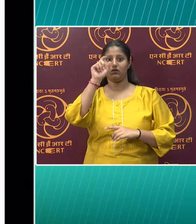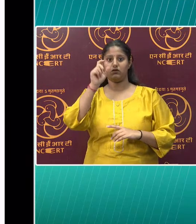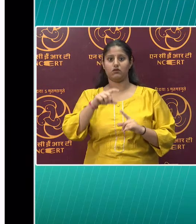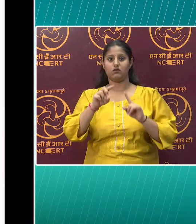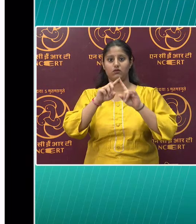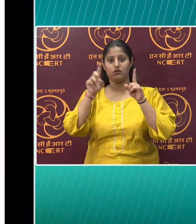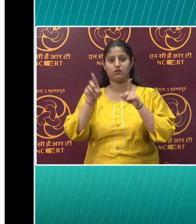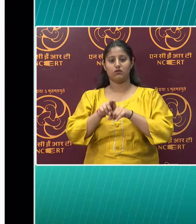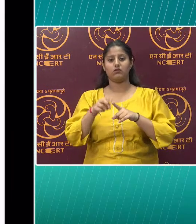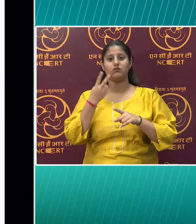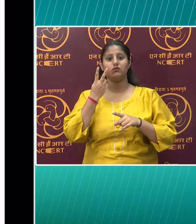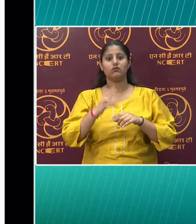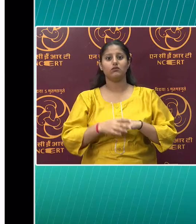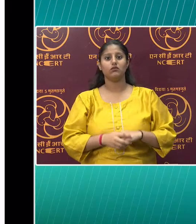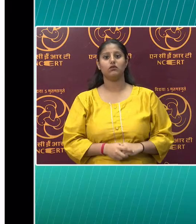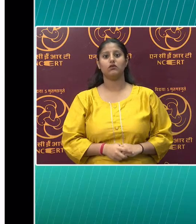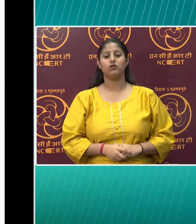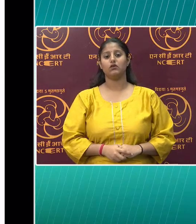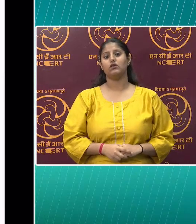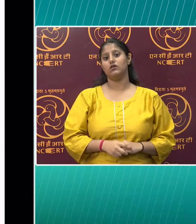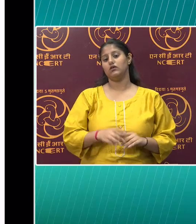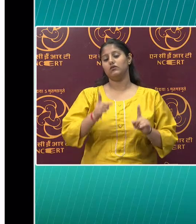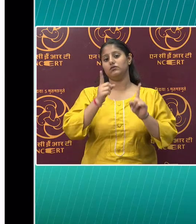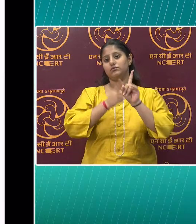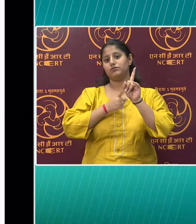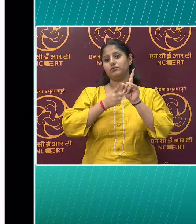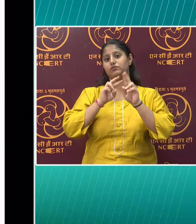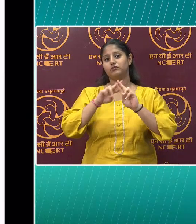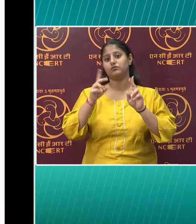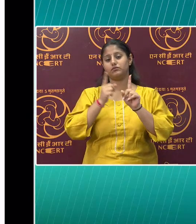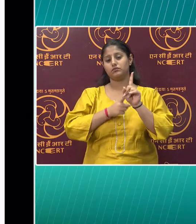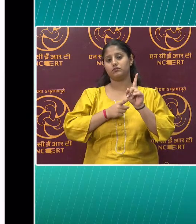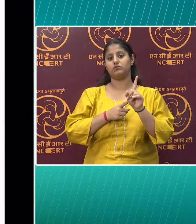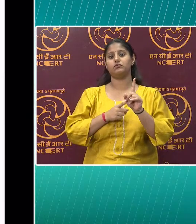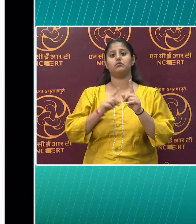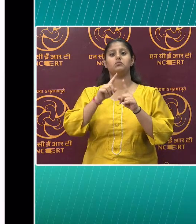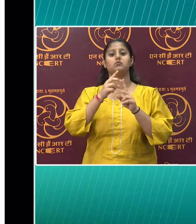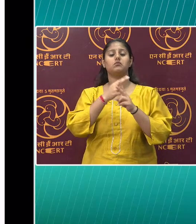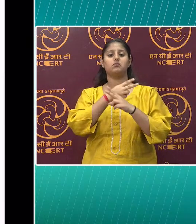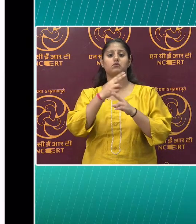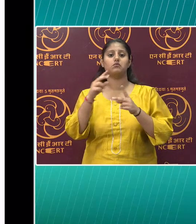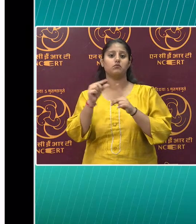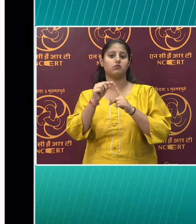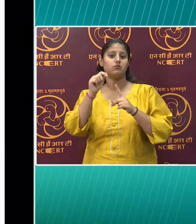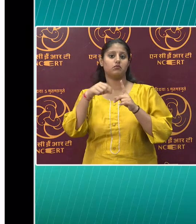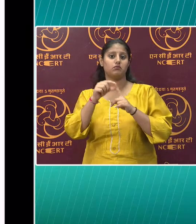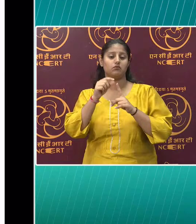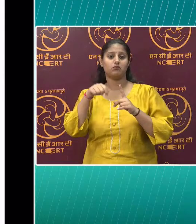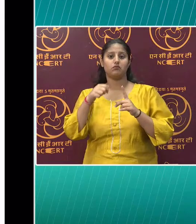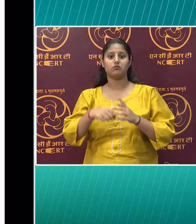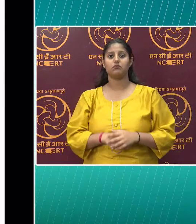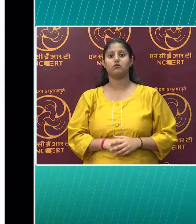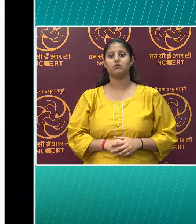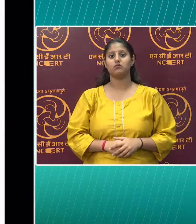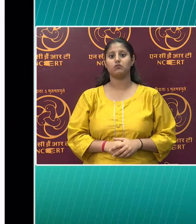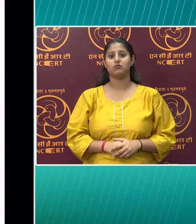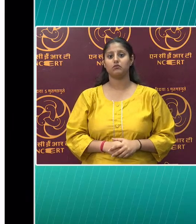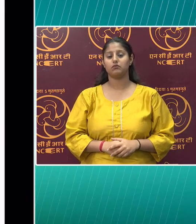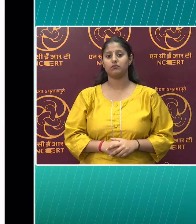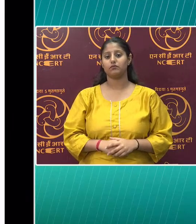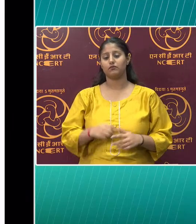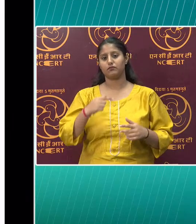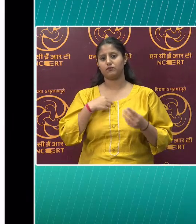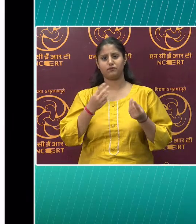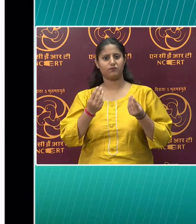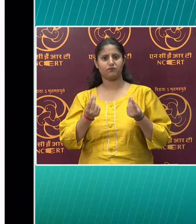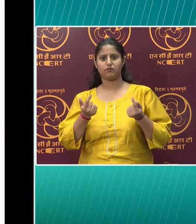devote in a year on these projects. And the I will quickly